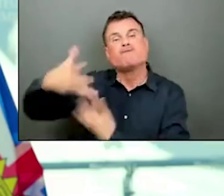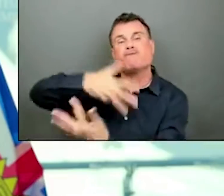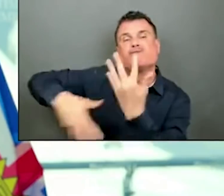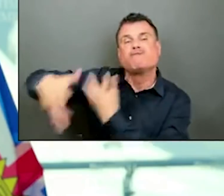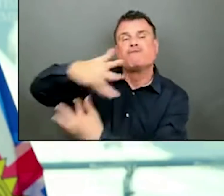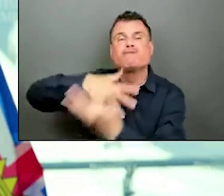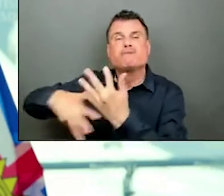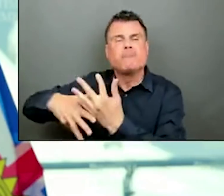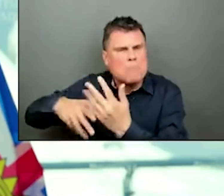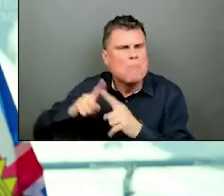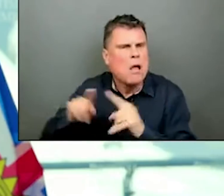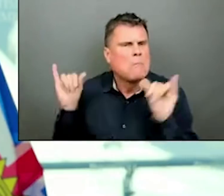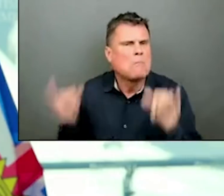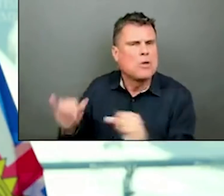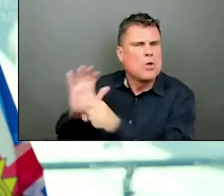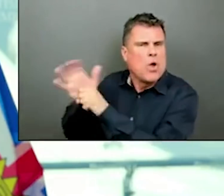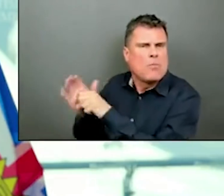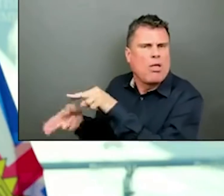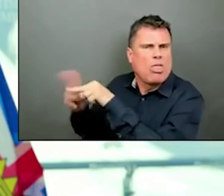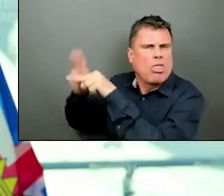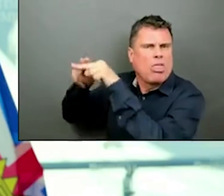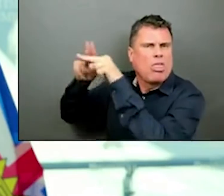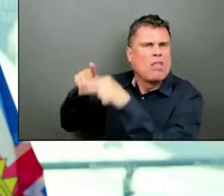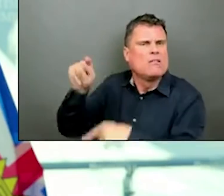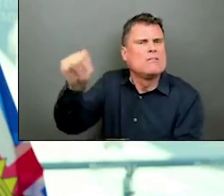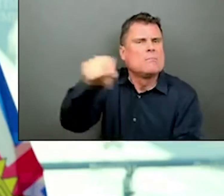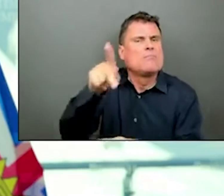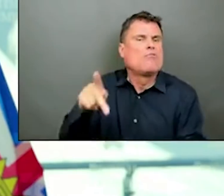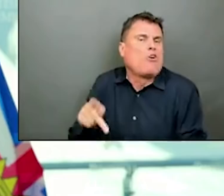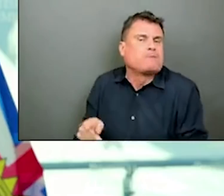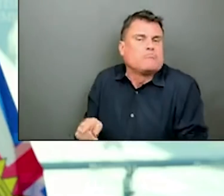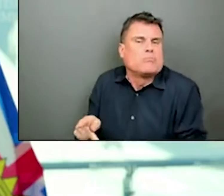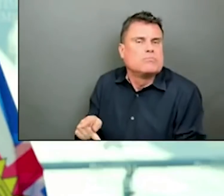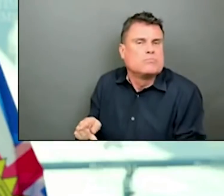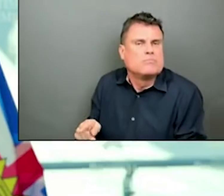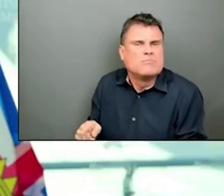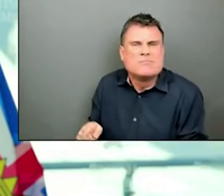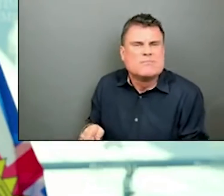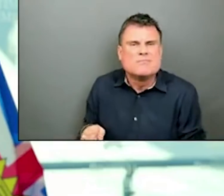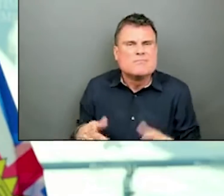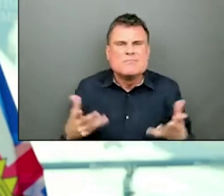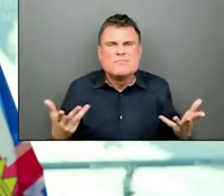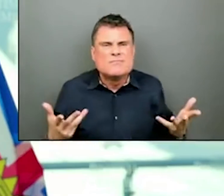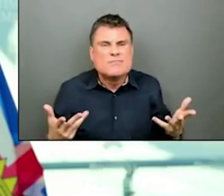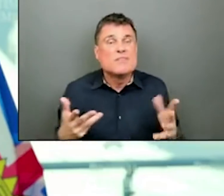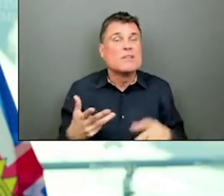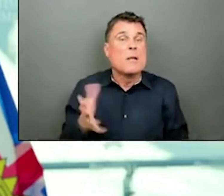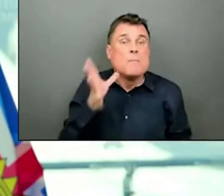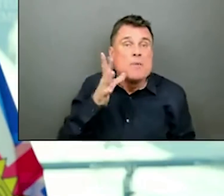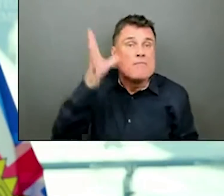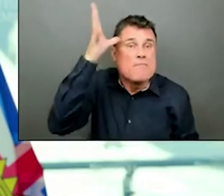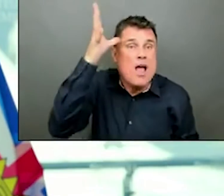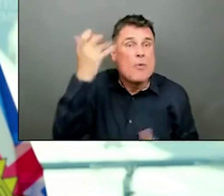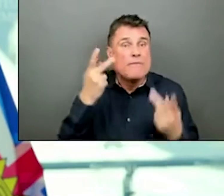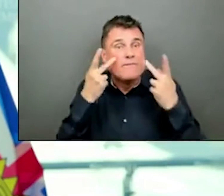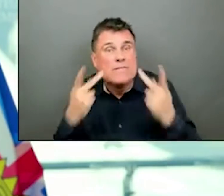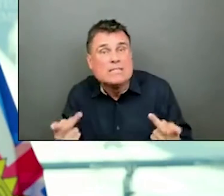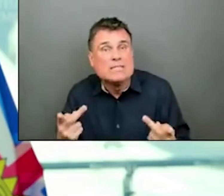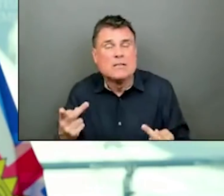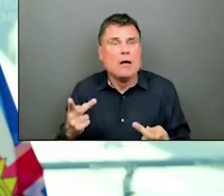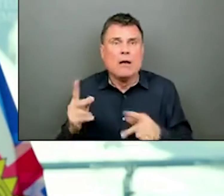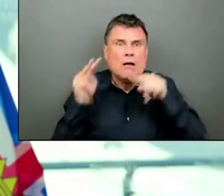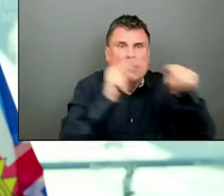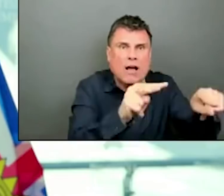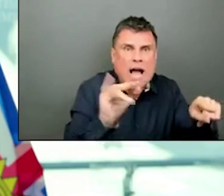increase, that we are seeing whole families need to come in for care, with mother and father being in the ICU and